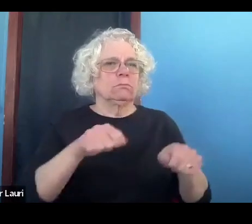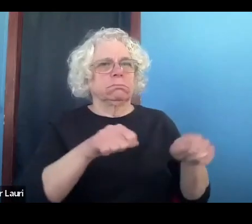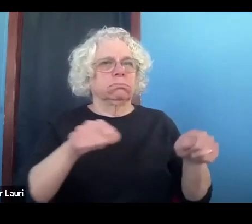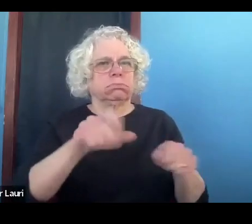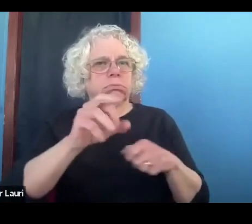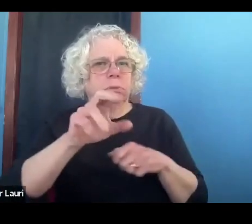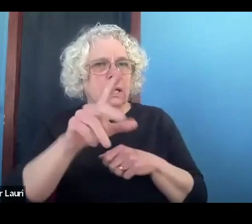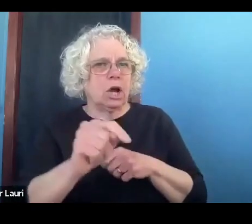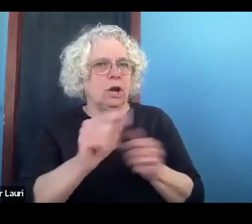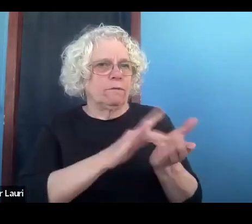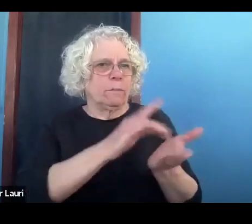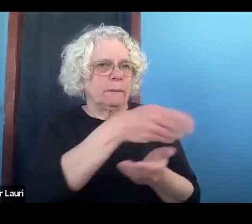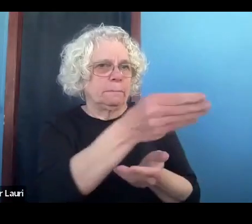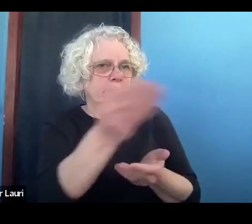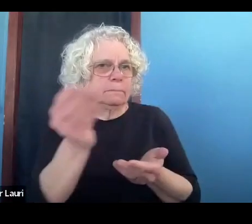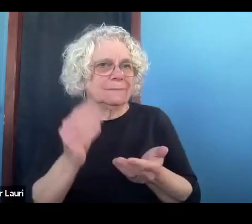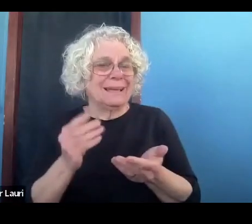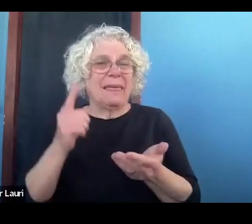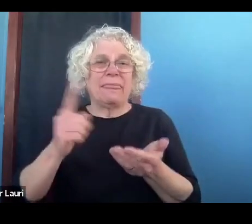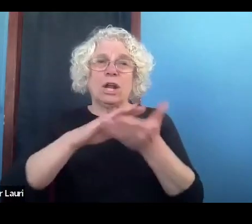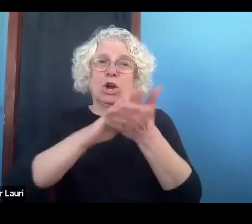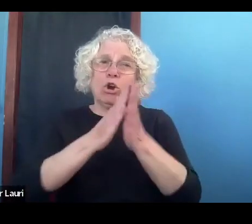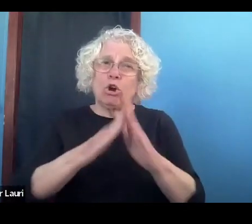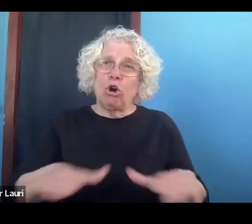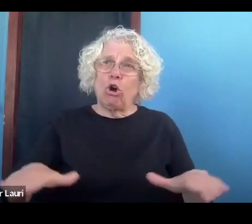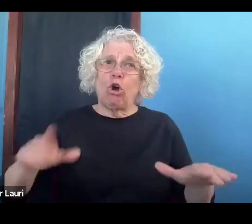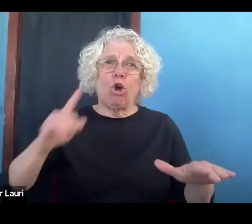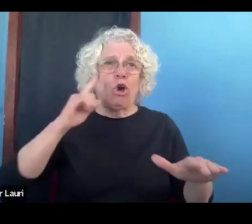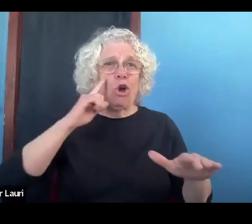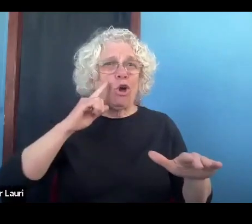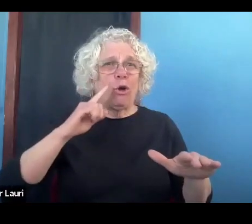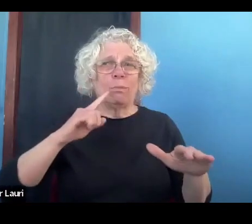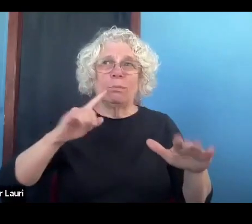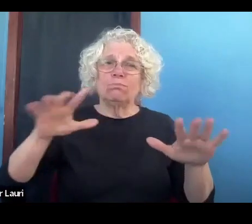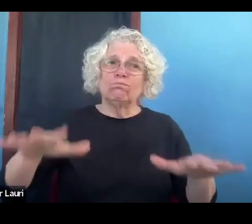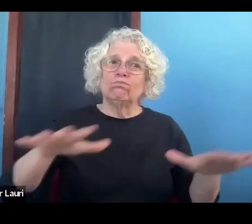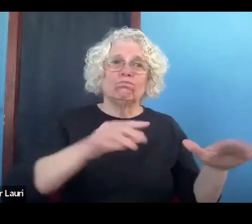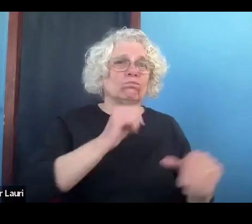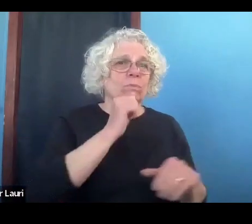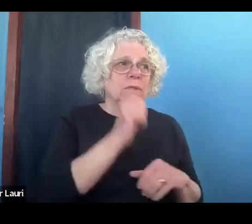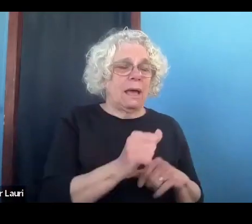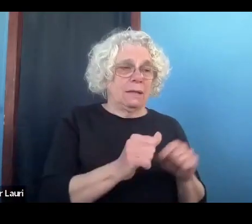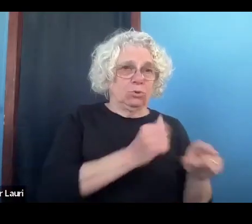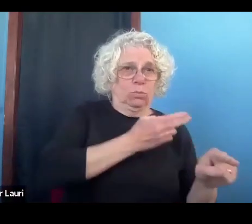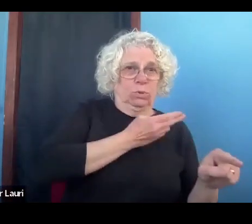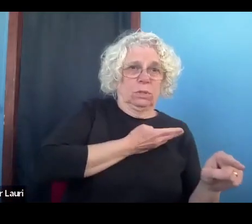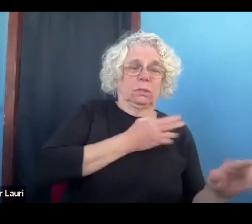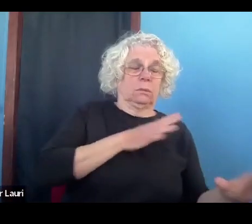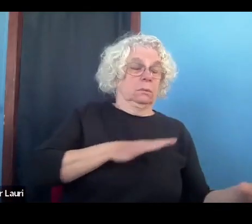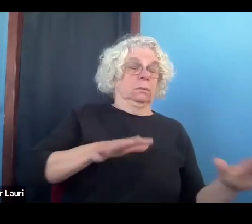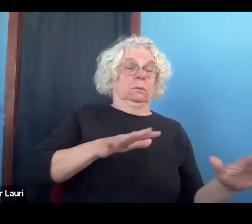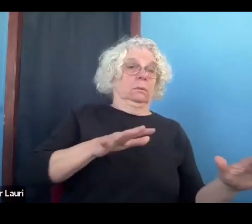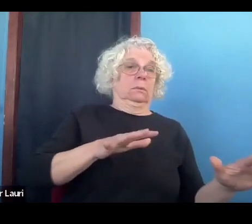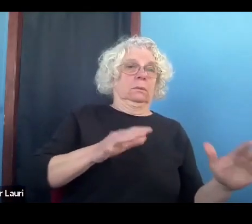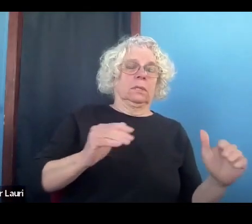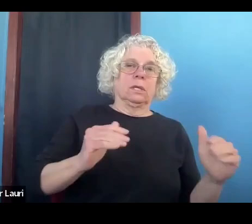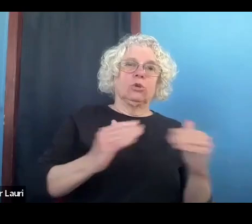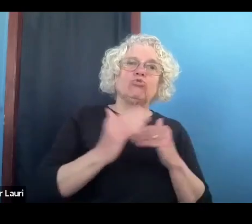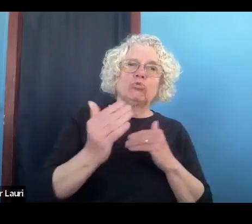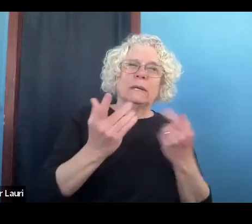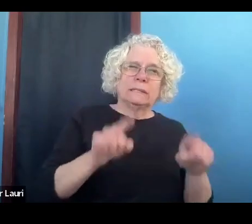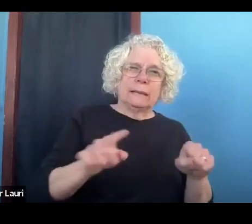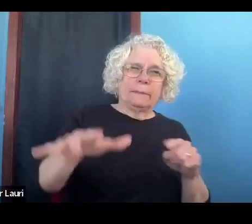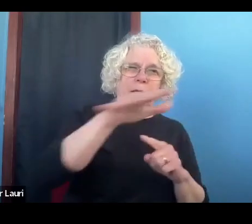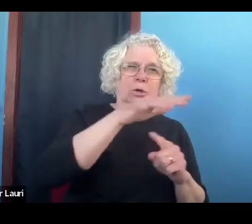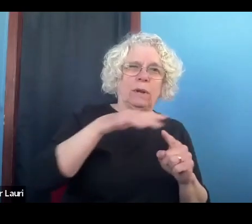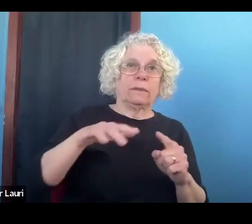not the most always calming environment for someone who is on hospice. So a hospice house is